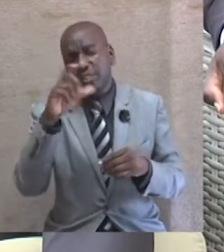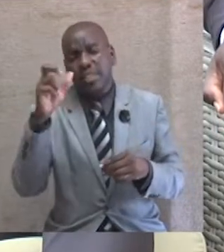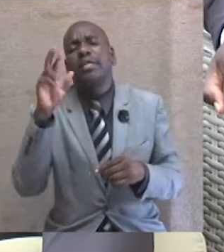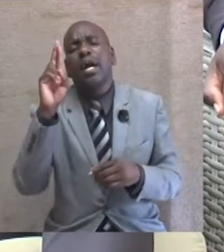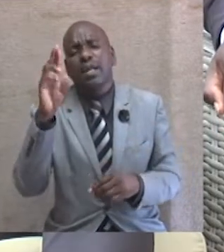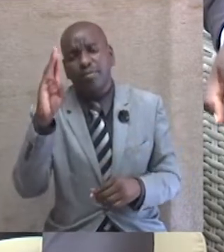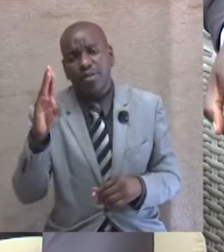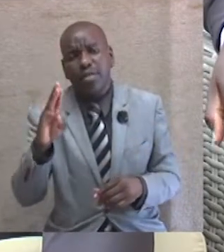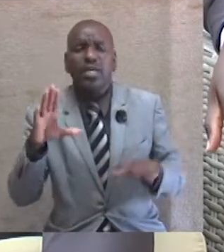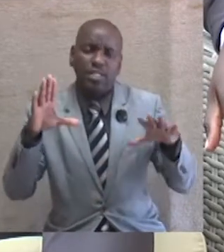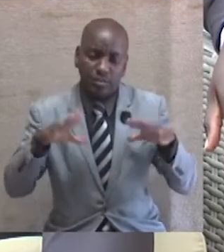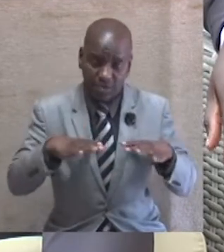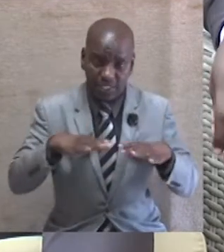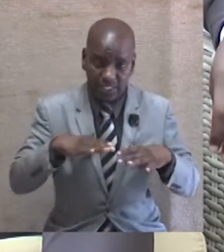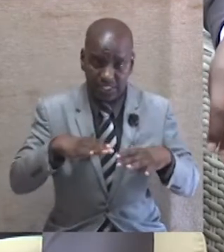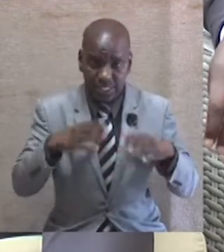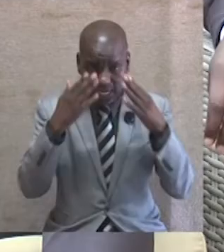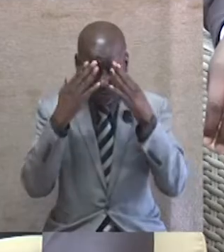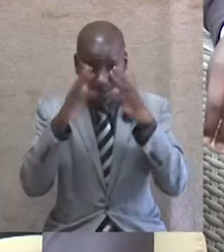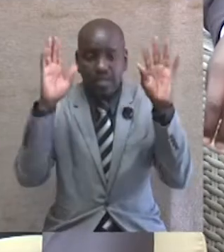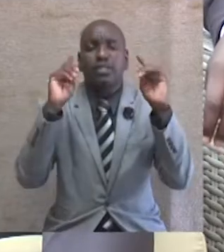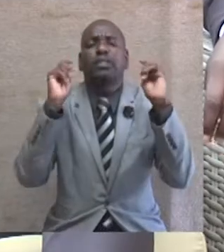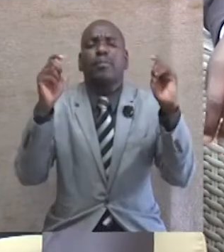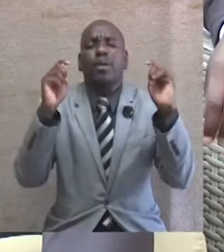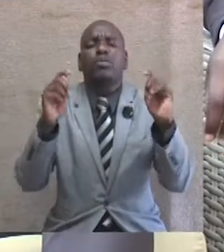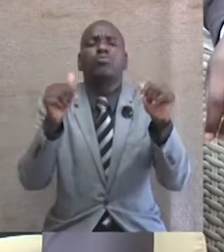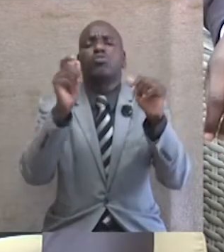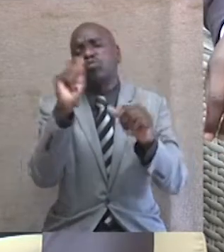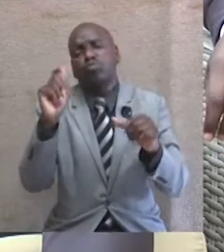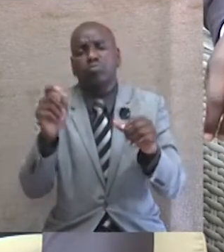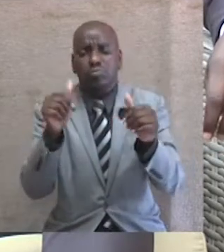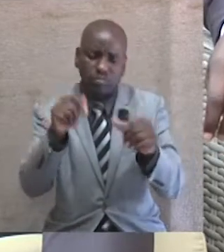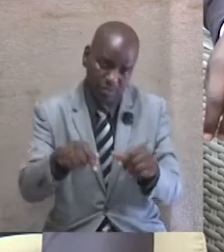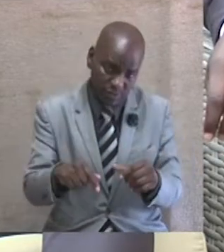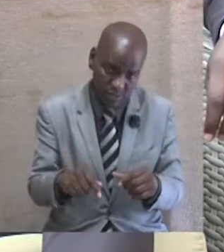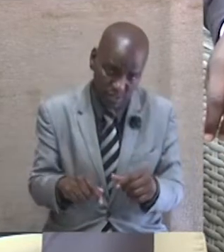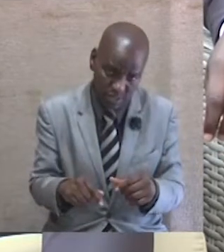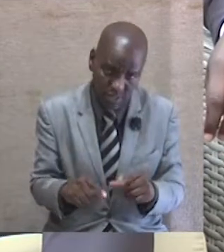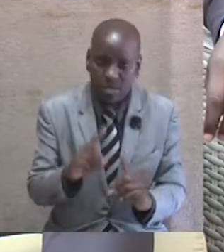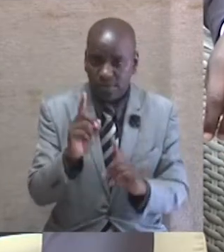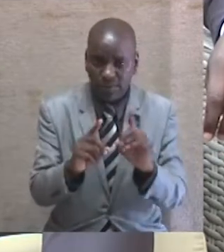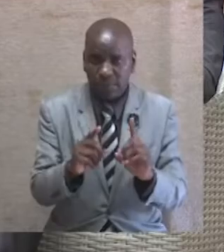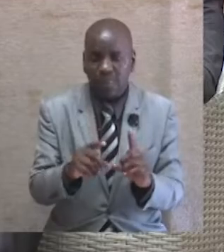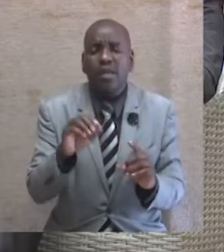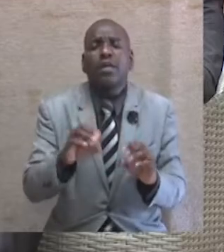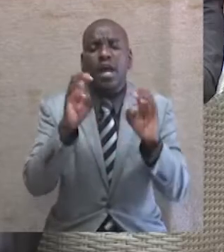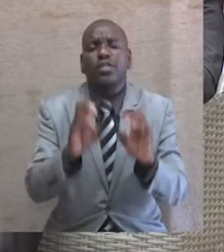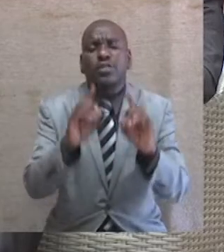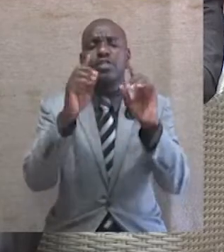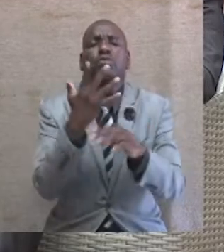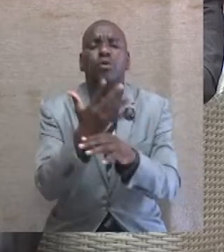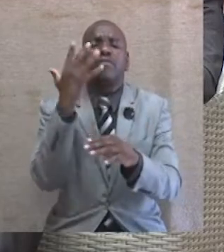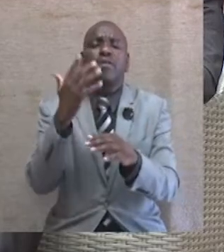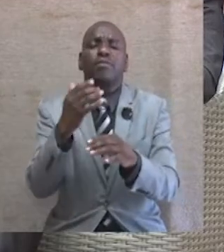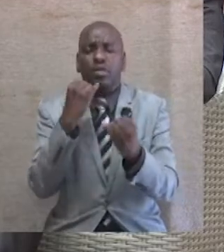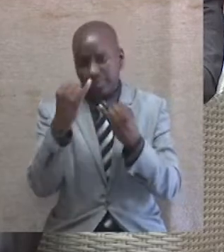abuse is. So it's quite important that awareness campaigns are held in schools. and in communities that we live in. This is Education